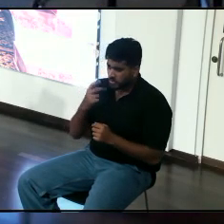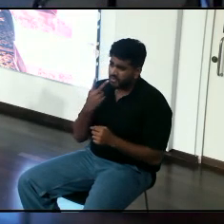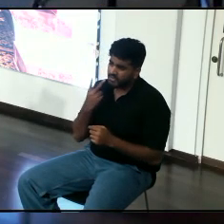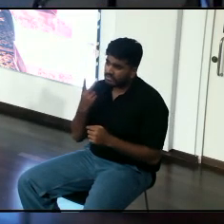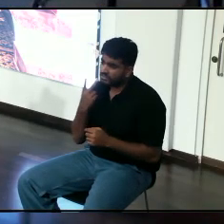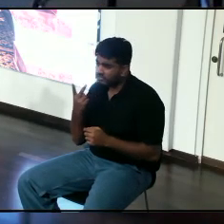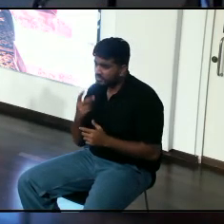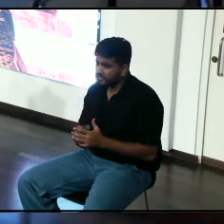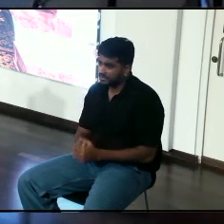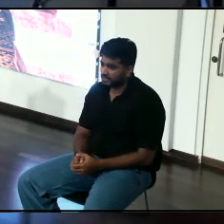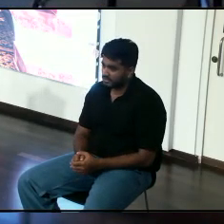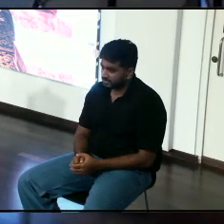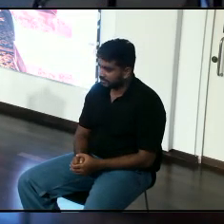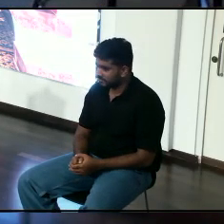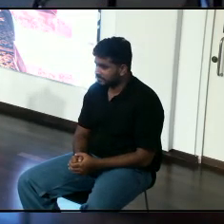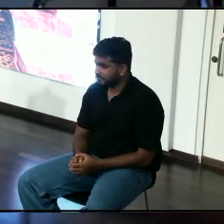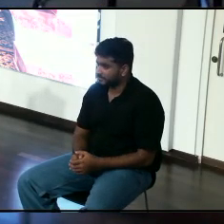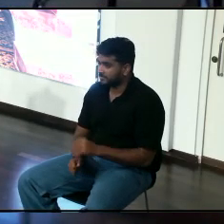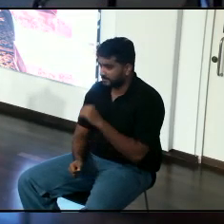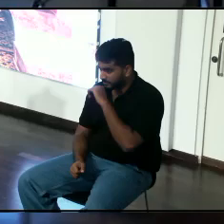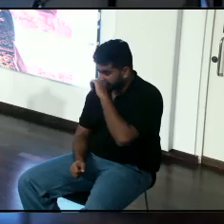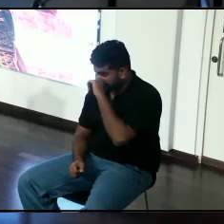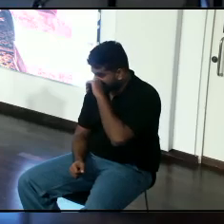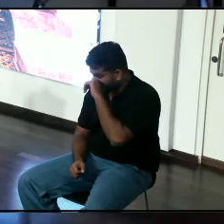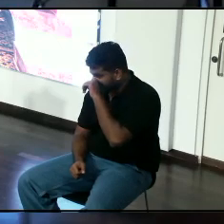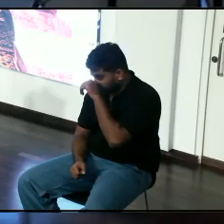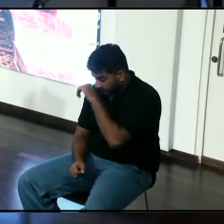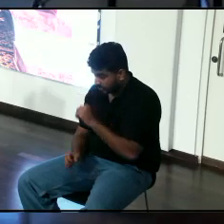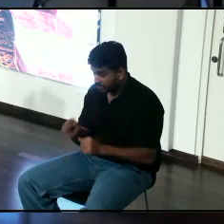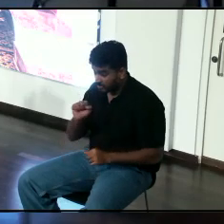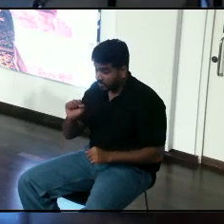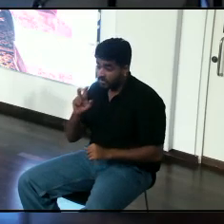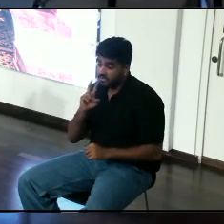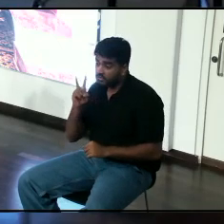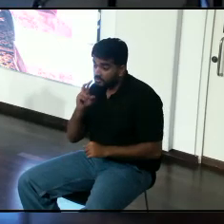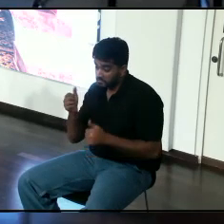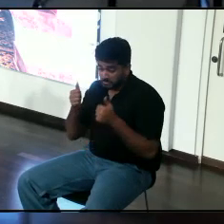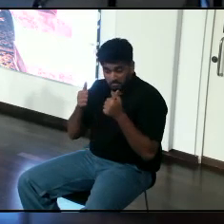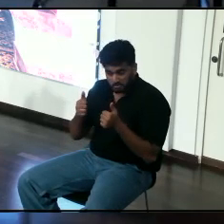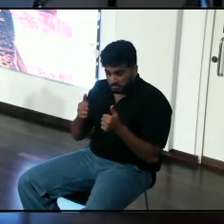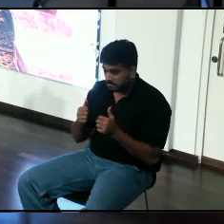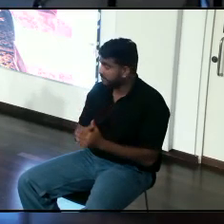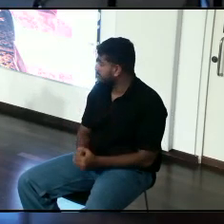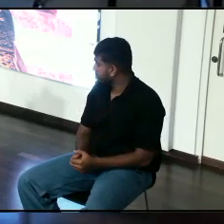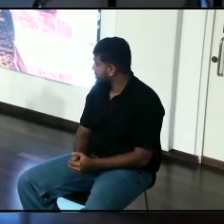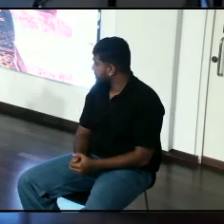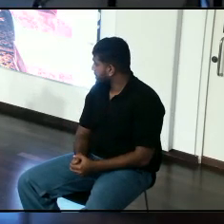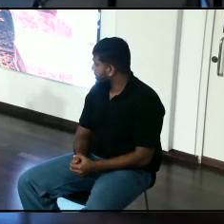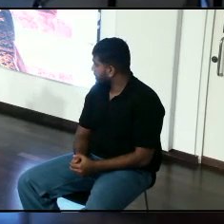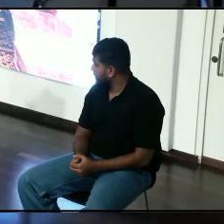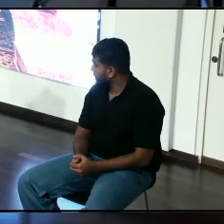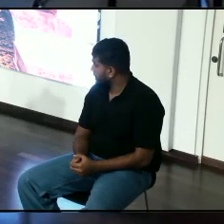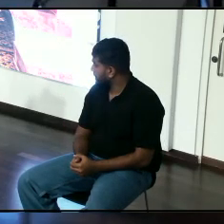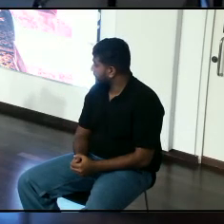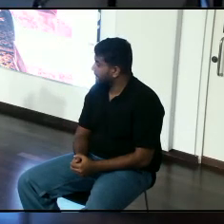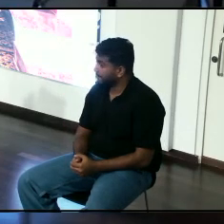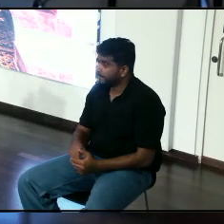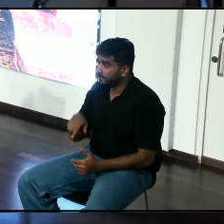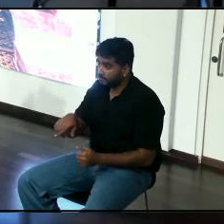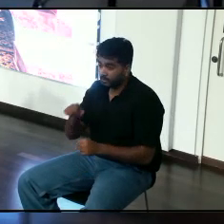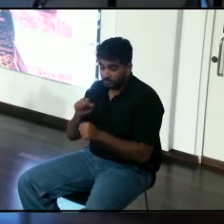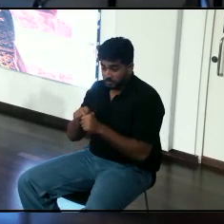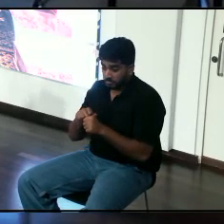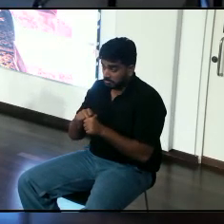things that, we feel are valuable, they're good, community, being